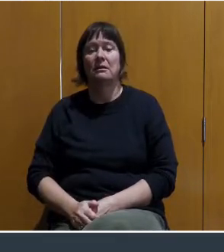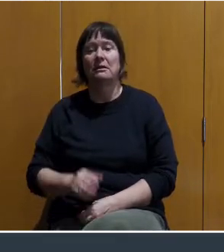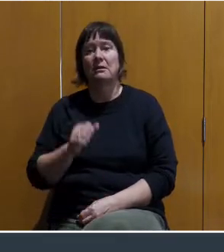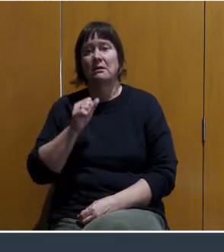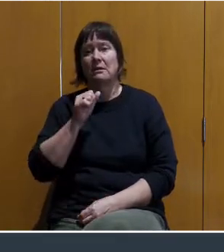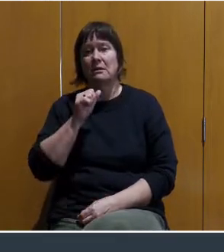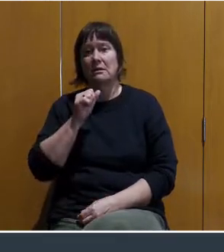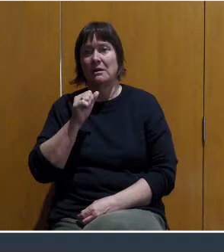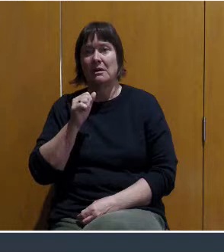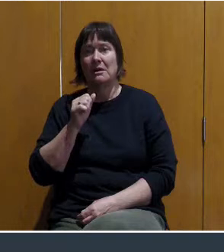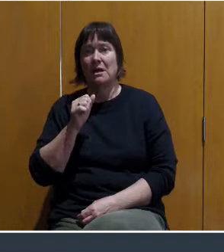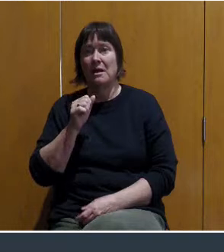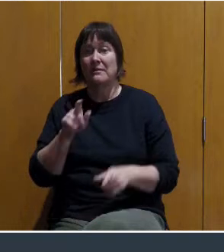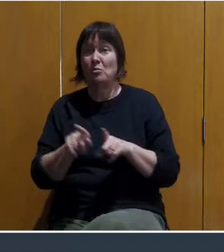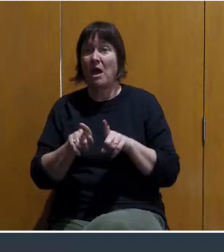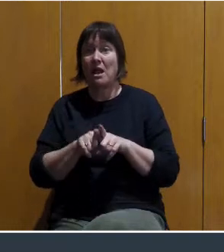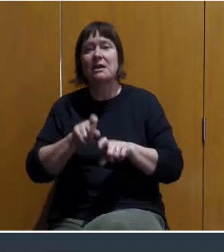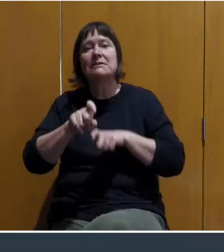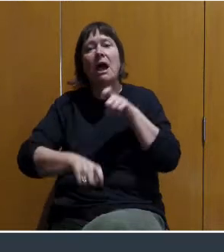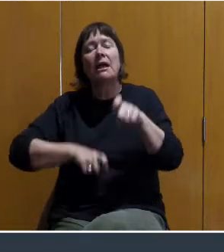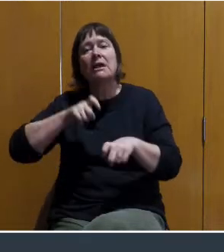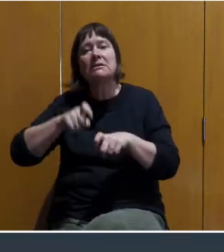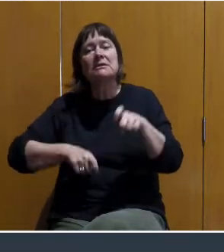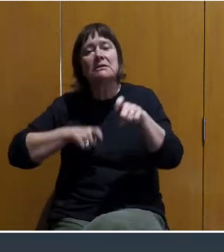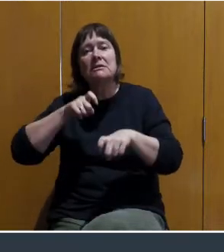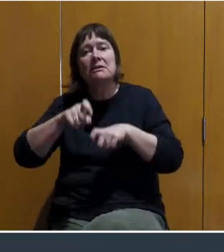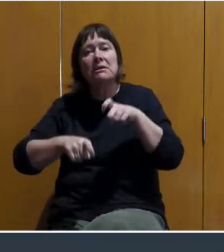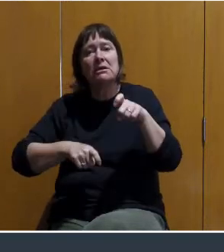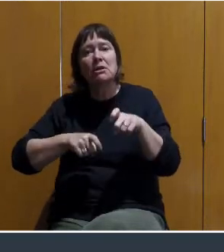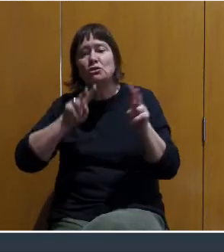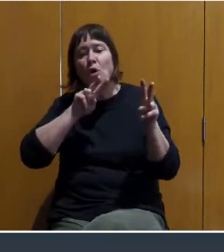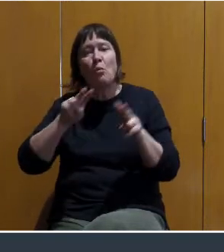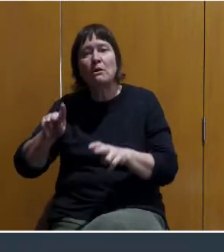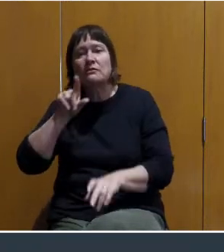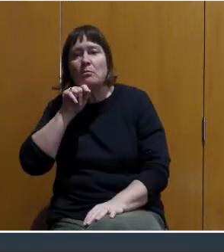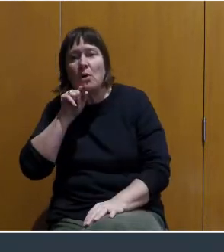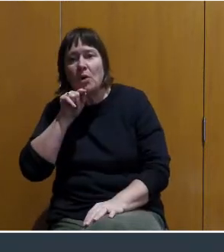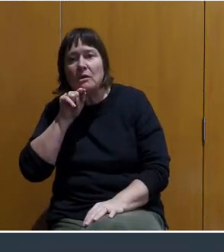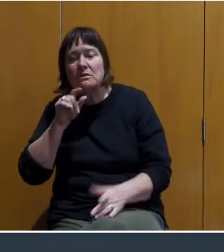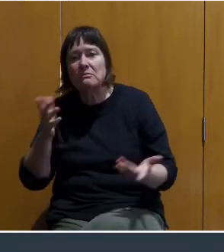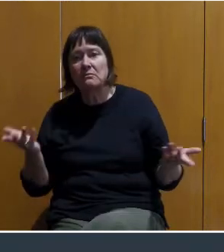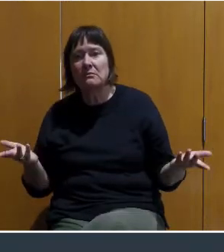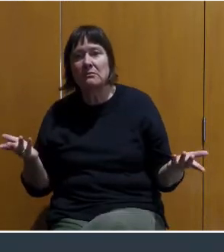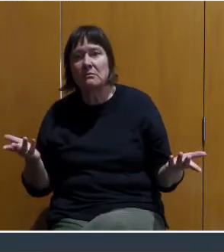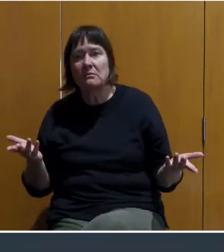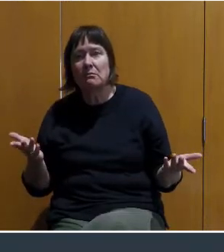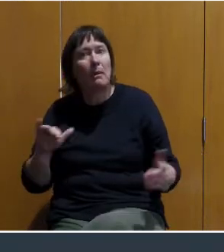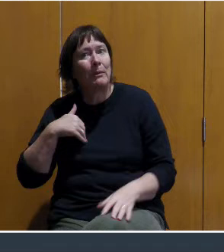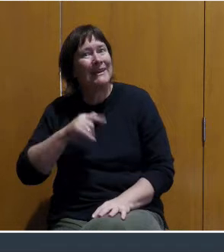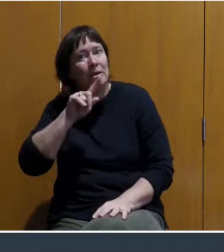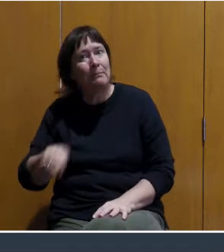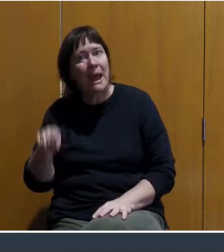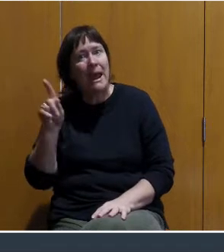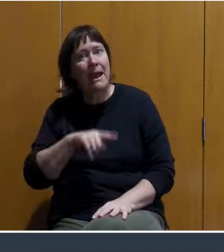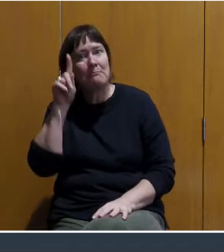it's cyclists not keeping an eye out for them that are a problem. So you're going to ban cyclists on the cycleway too.